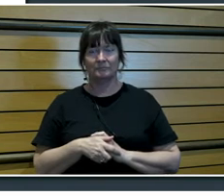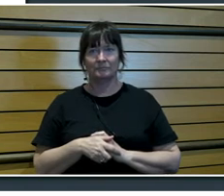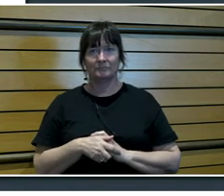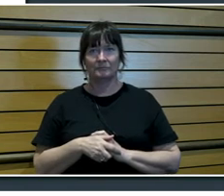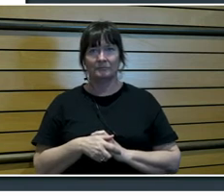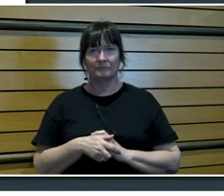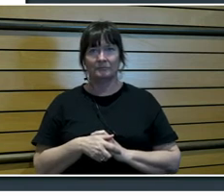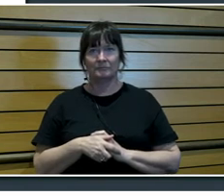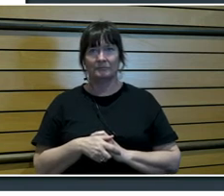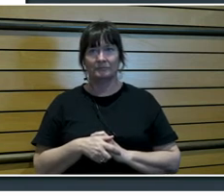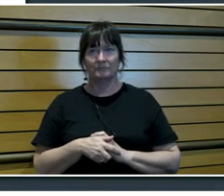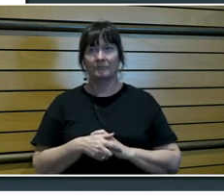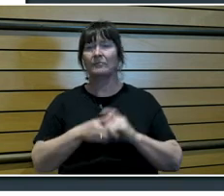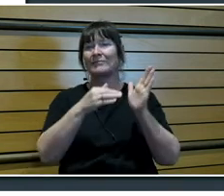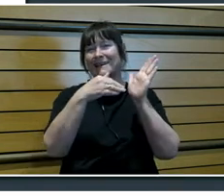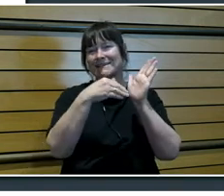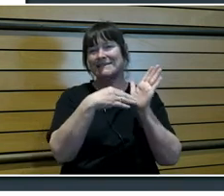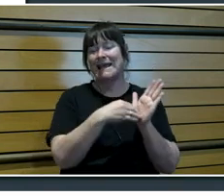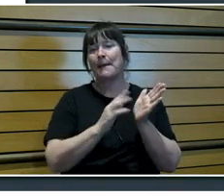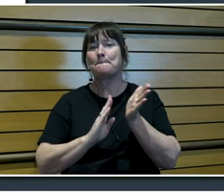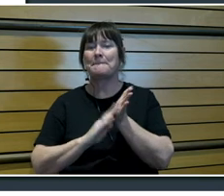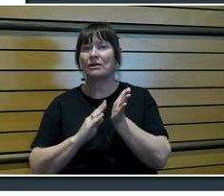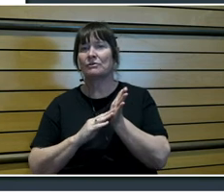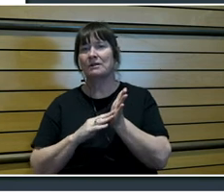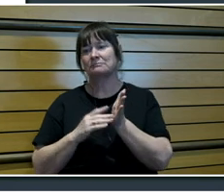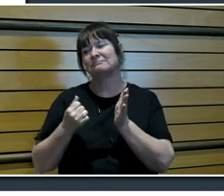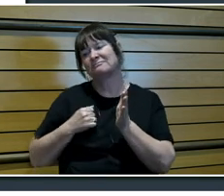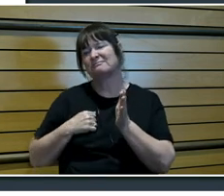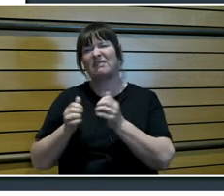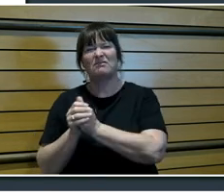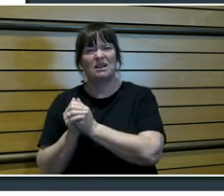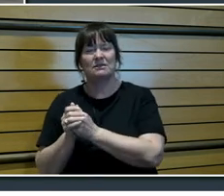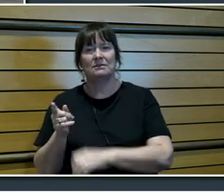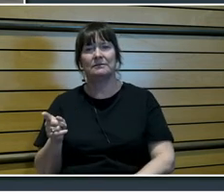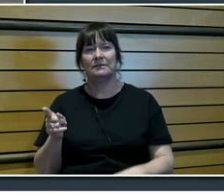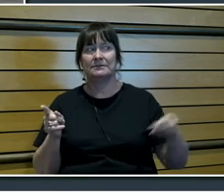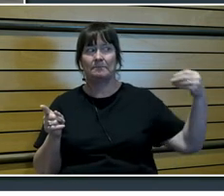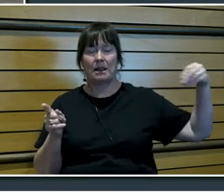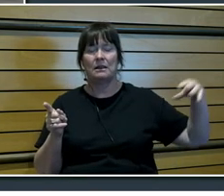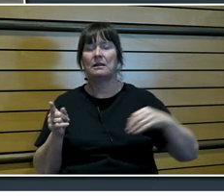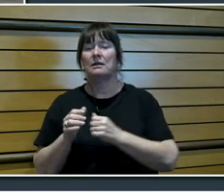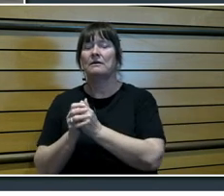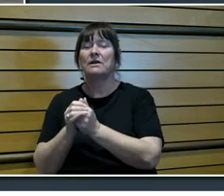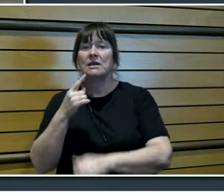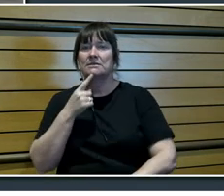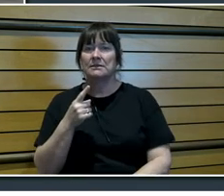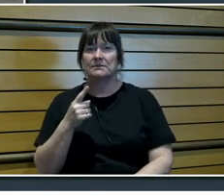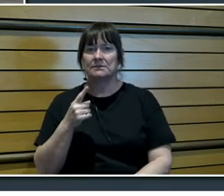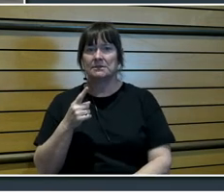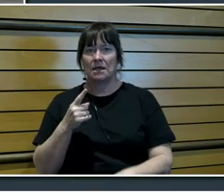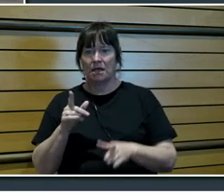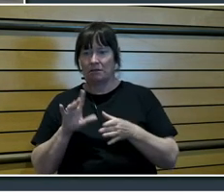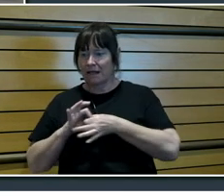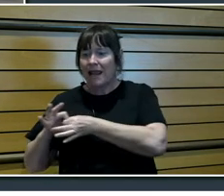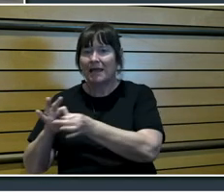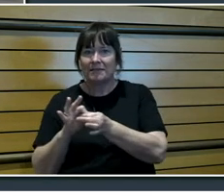Zach Makorare, a friend of ours, said, collective energies